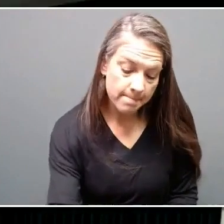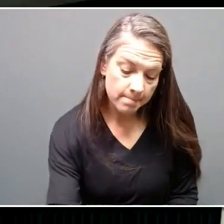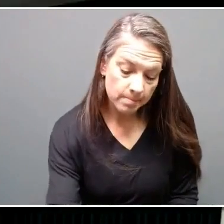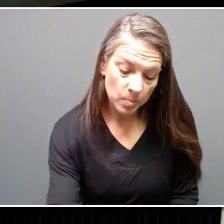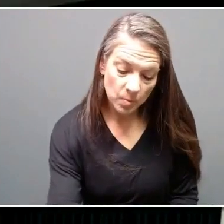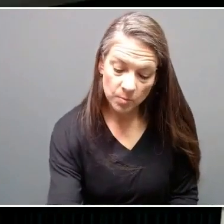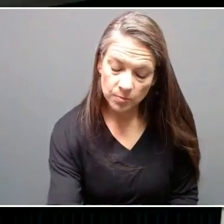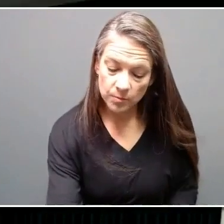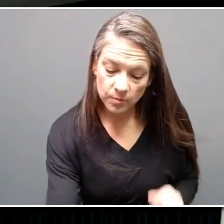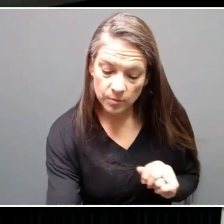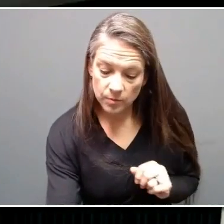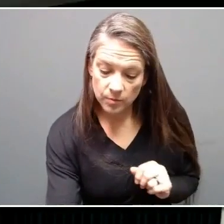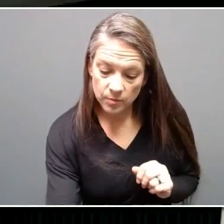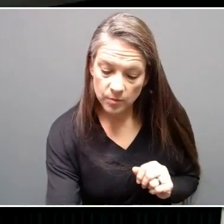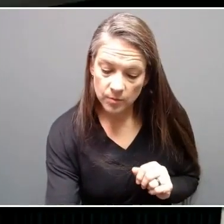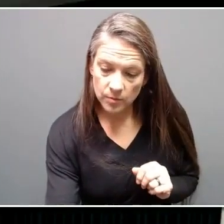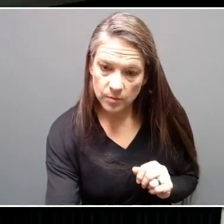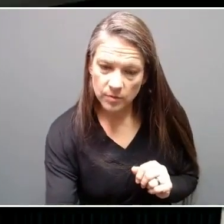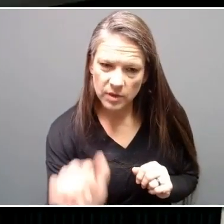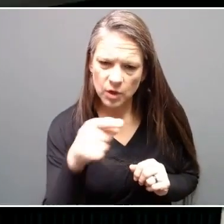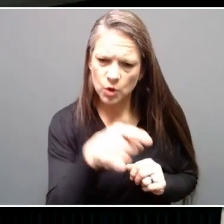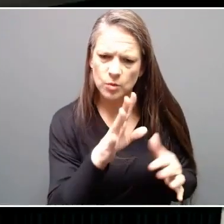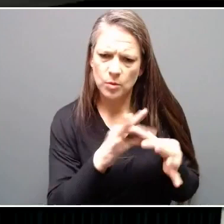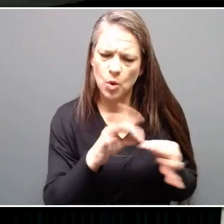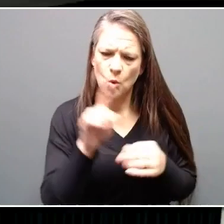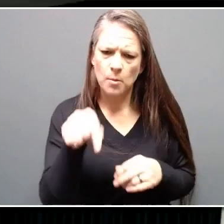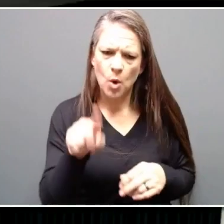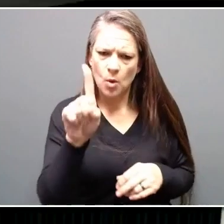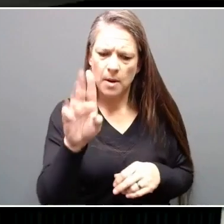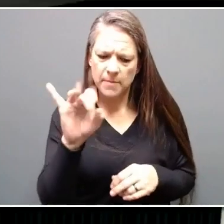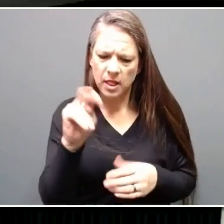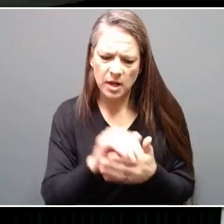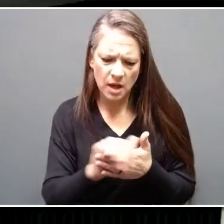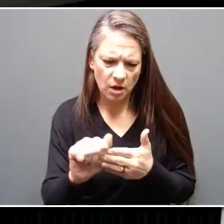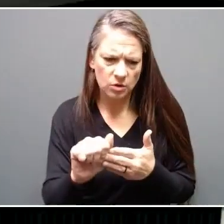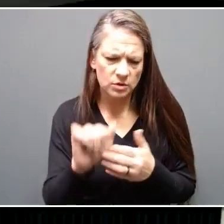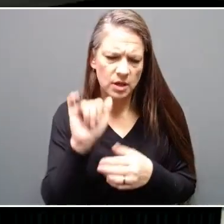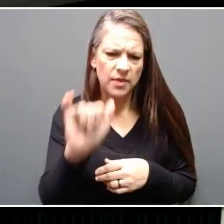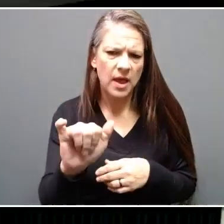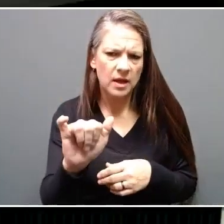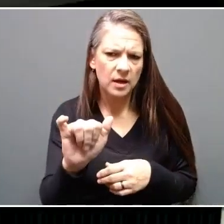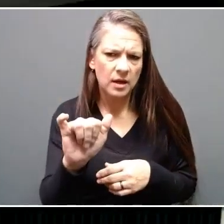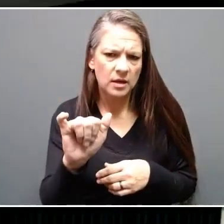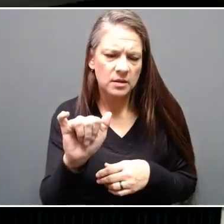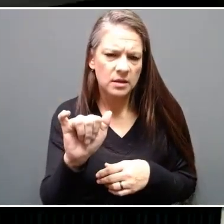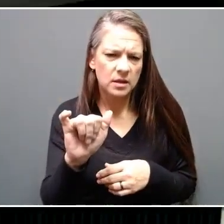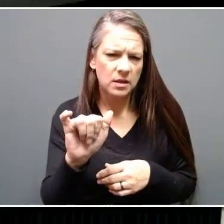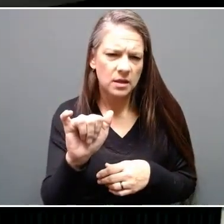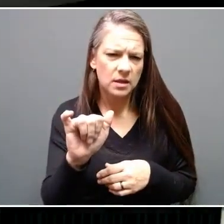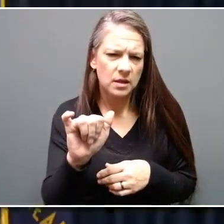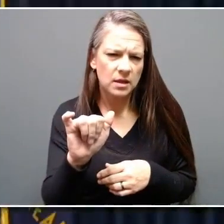$1.1 billion you referenced, is that inclusive of the base guarantee, or is that roughly the same in